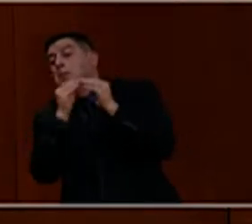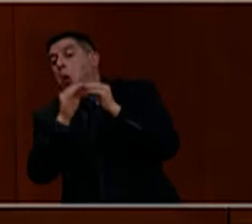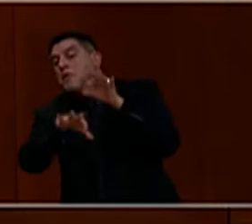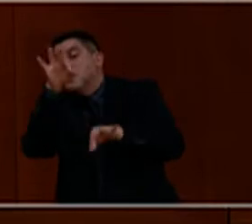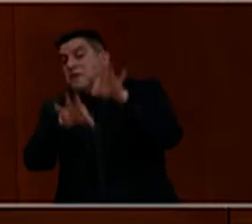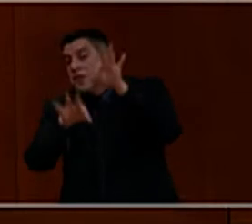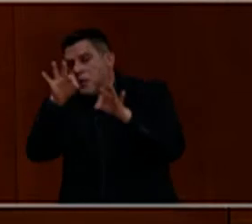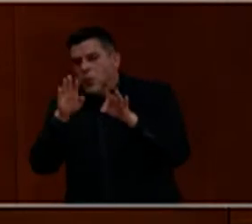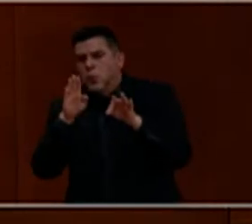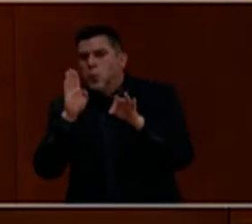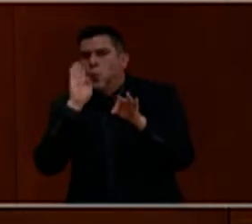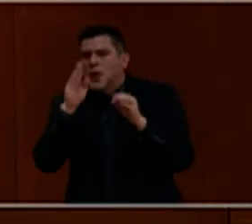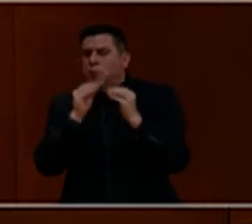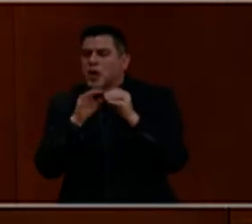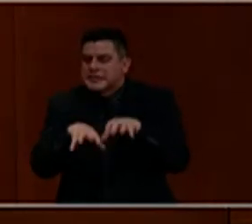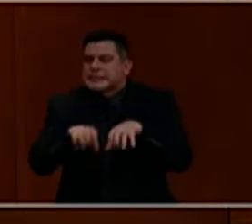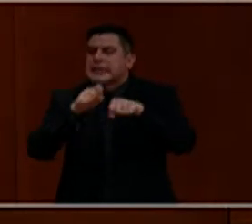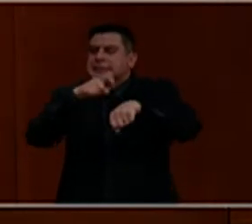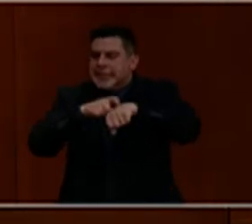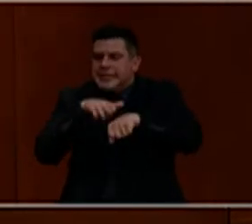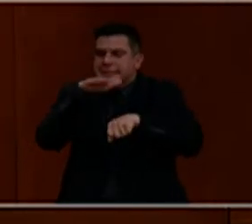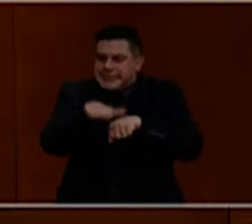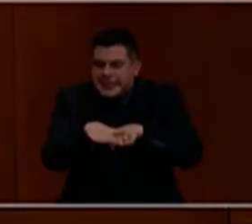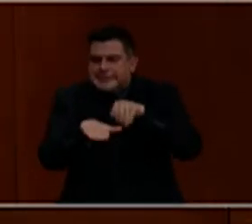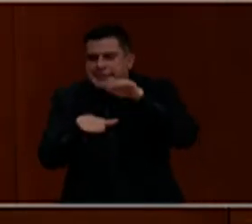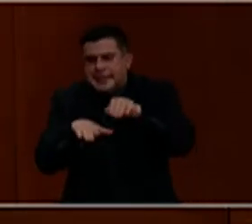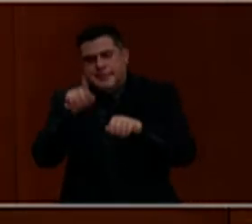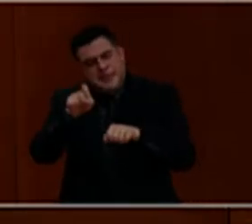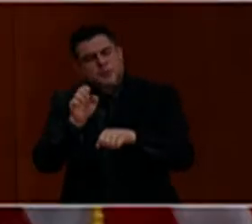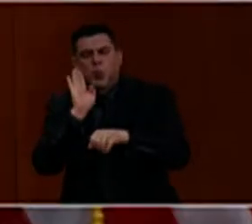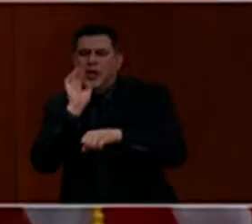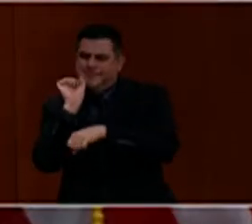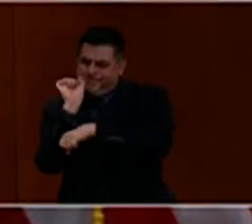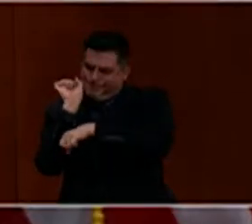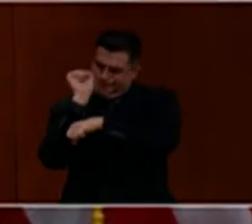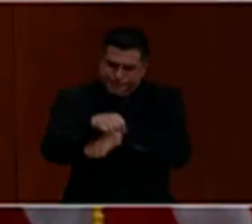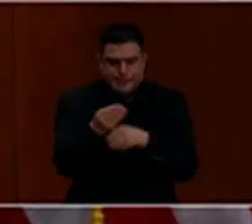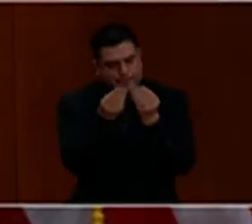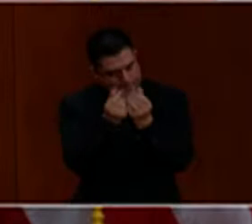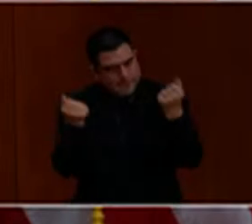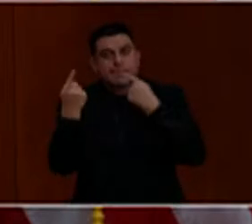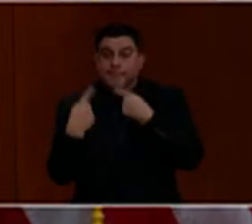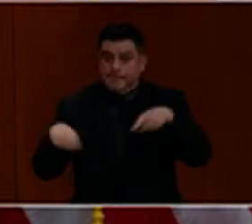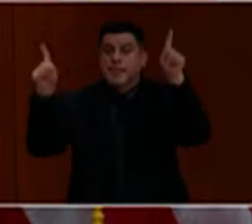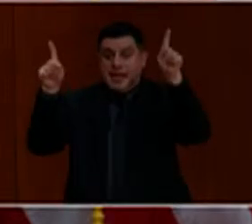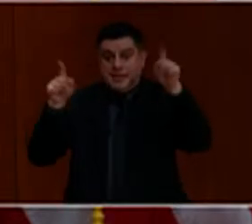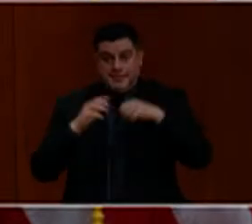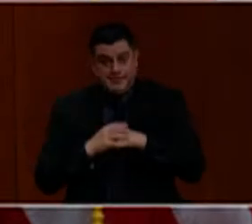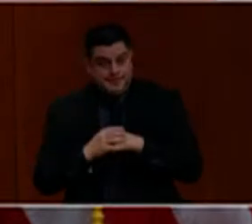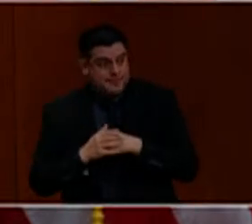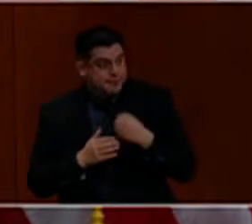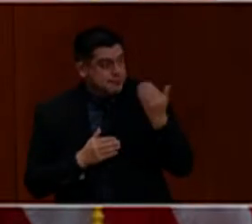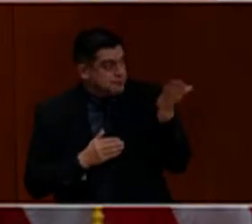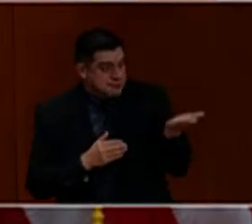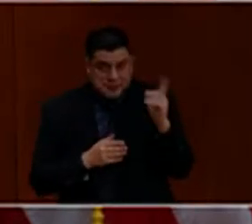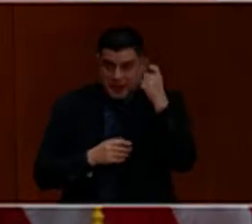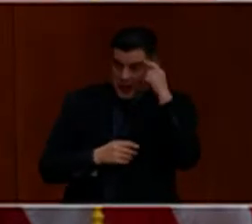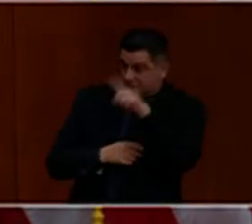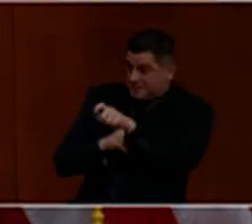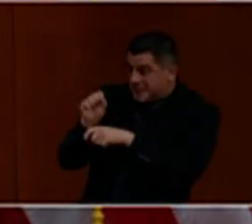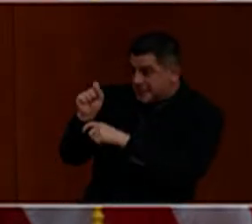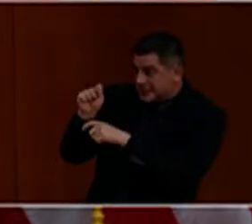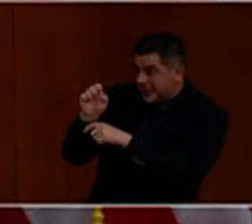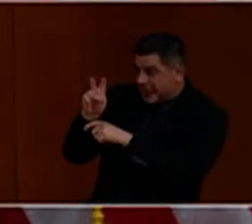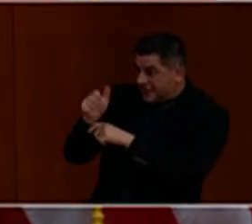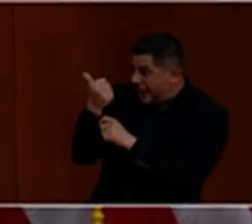hopefully conquer that thing. Sure. Steve, any parting words of wisdom? Well,